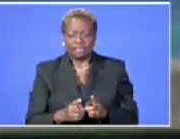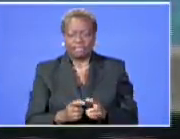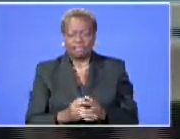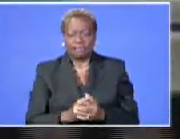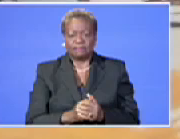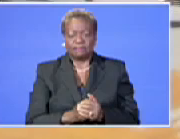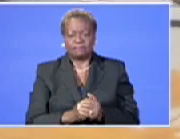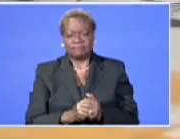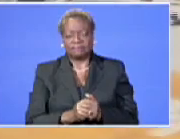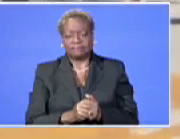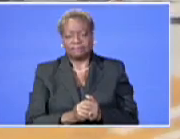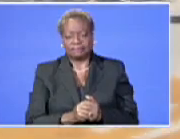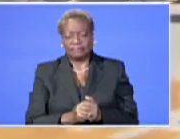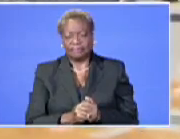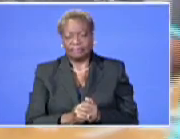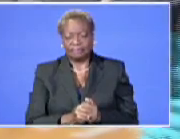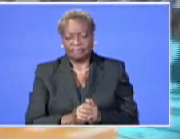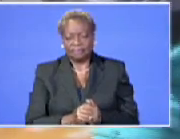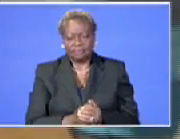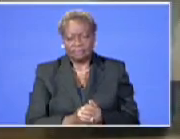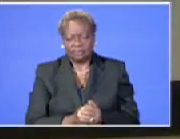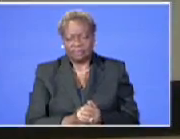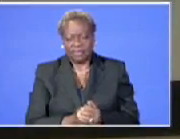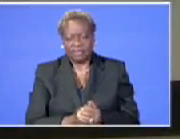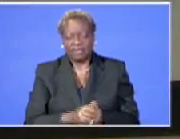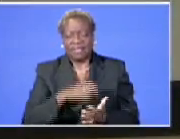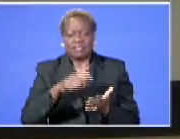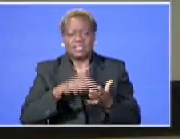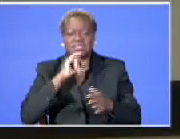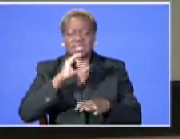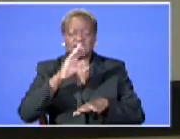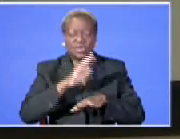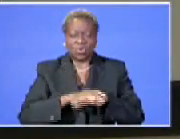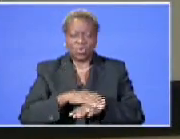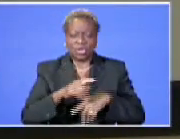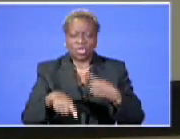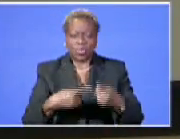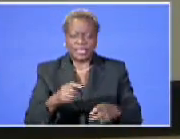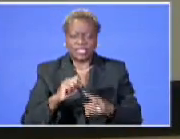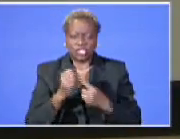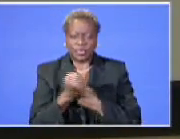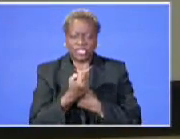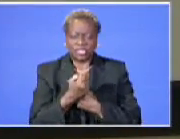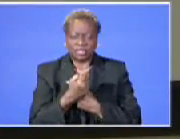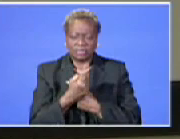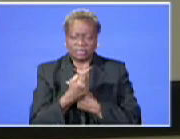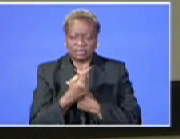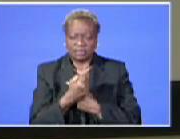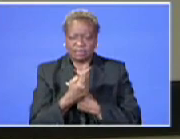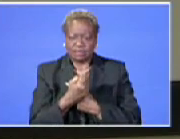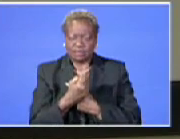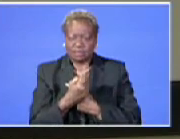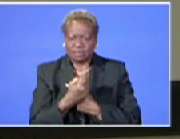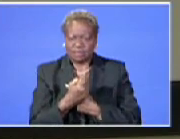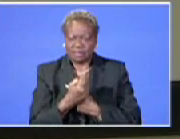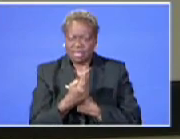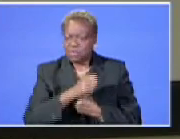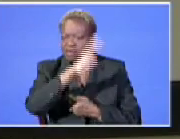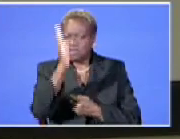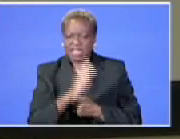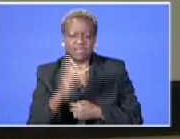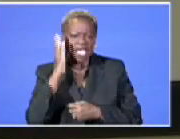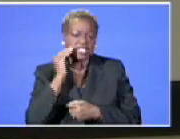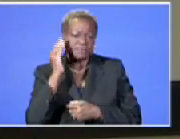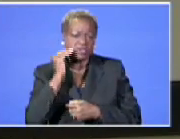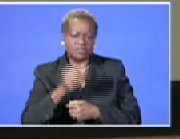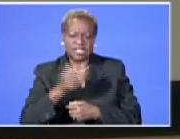economy. Well, this is an ongoing situation. It's fluid. We've never experienced anything like